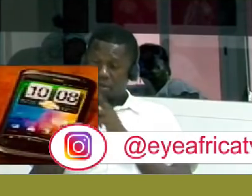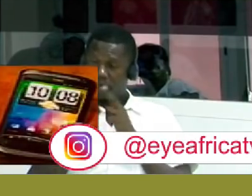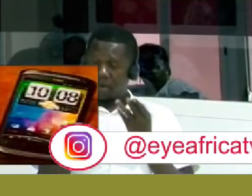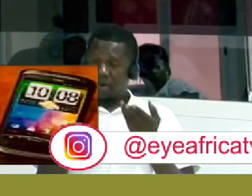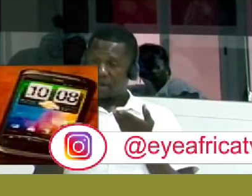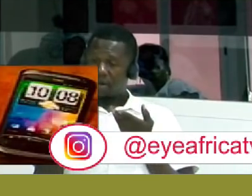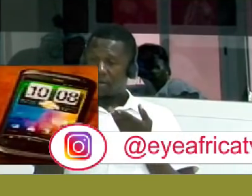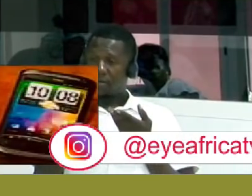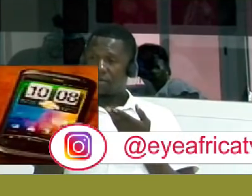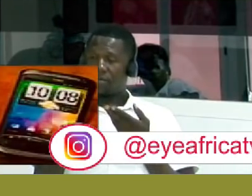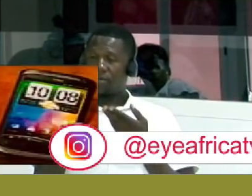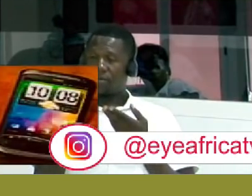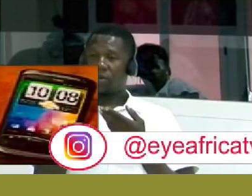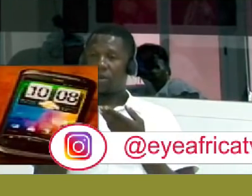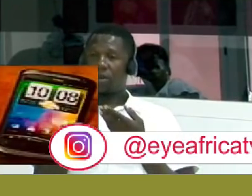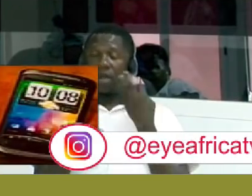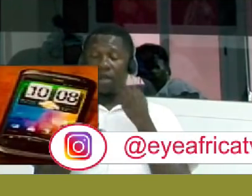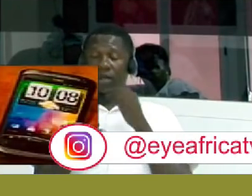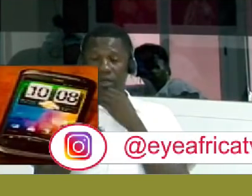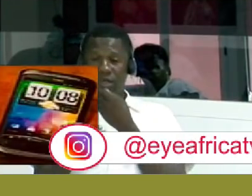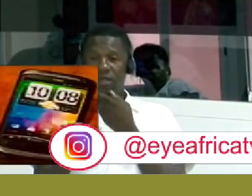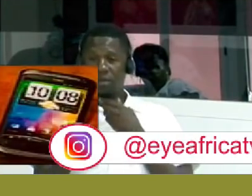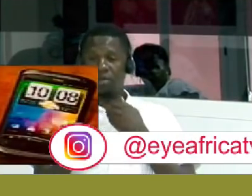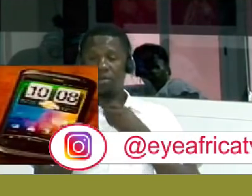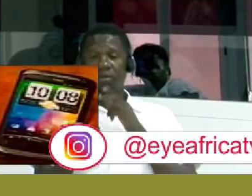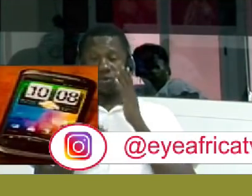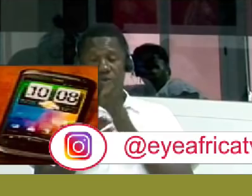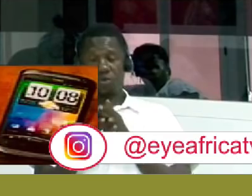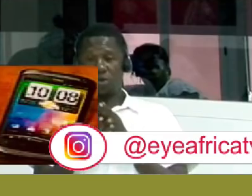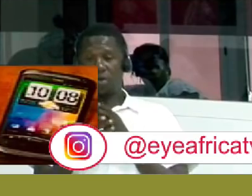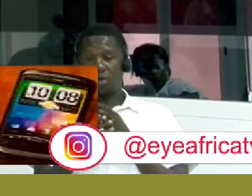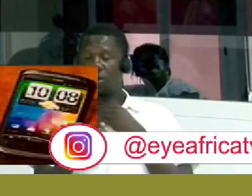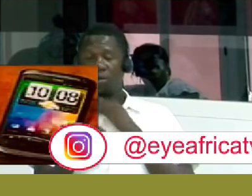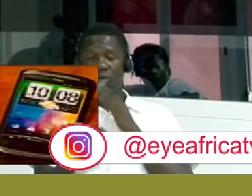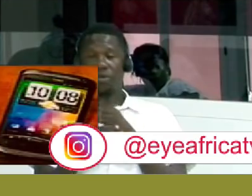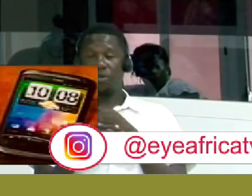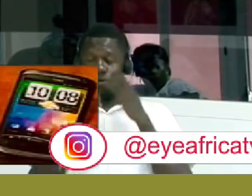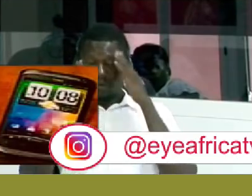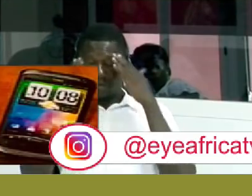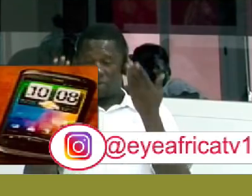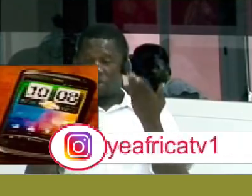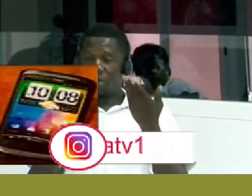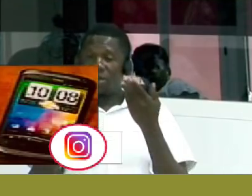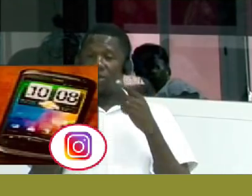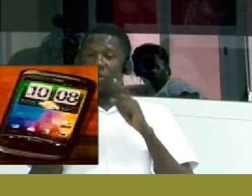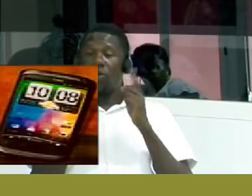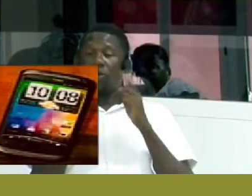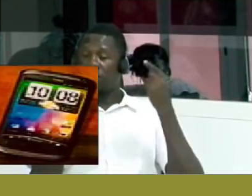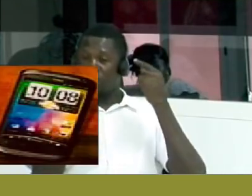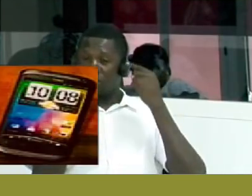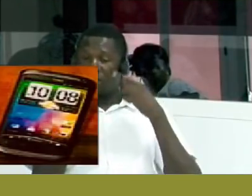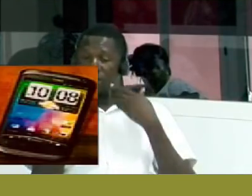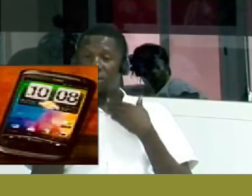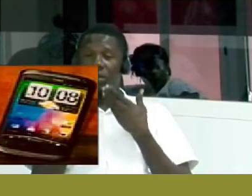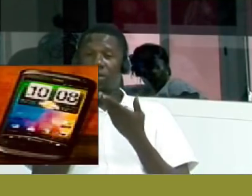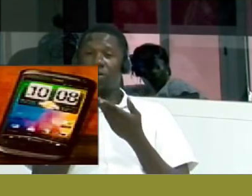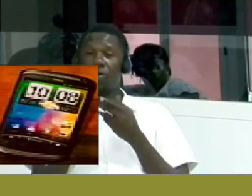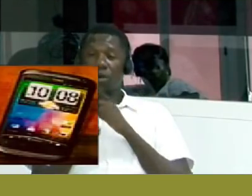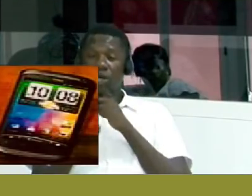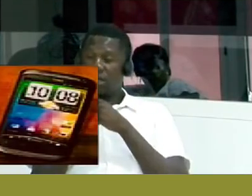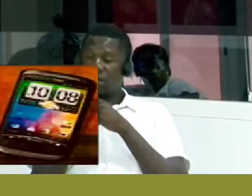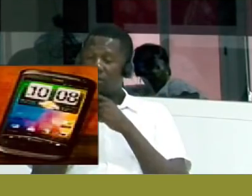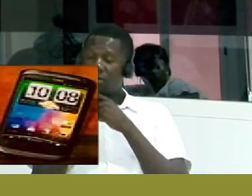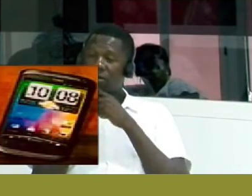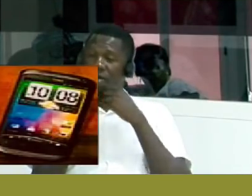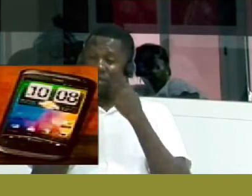Well, if I say I'm sure, that's not a fair statement to make. That's why I'm asking. All the indications that I'm getting. Were there indicators that your people were